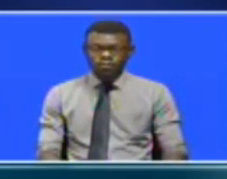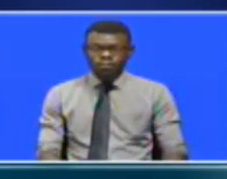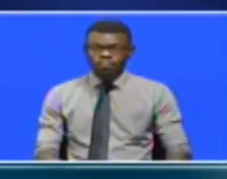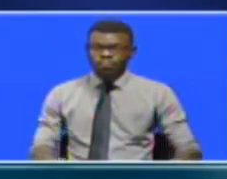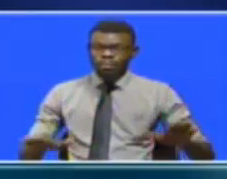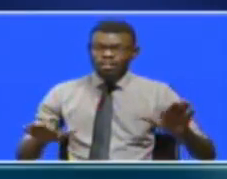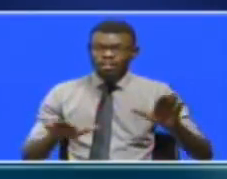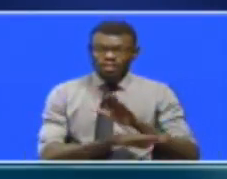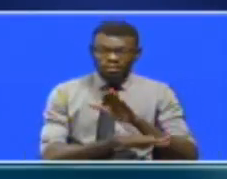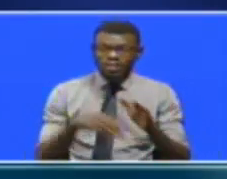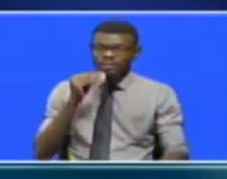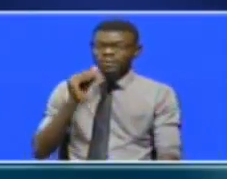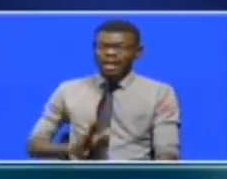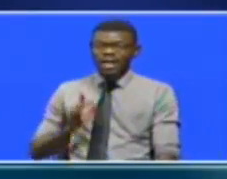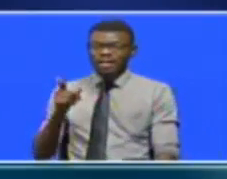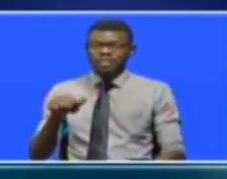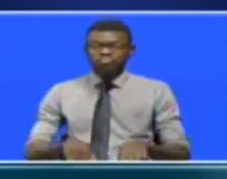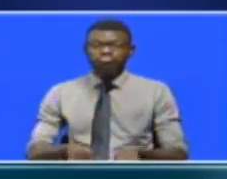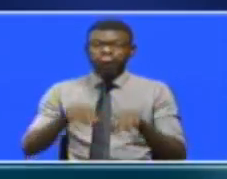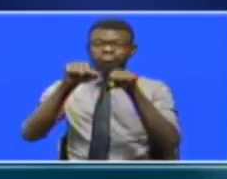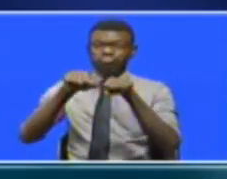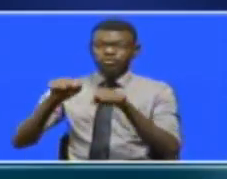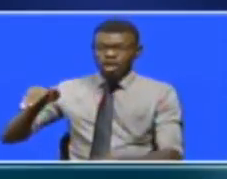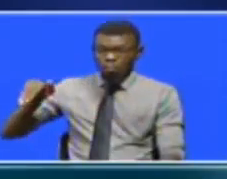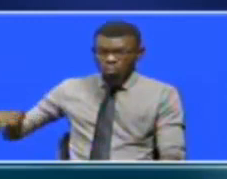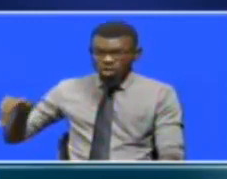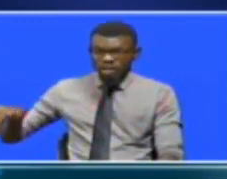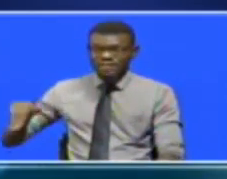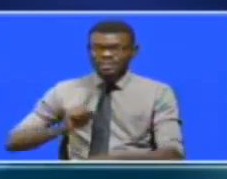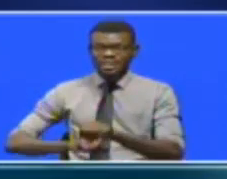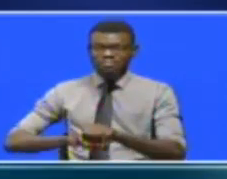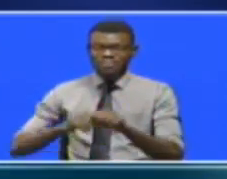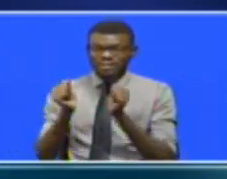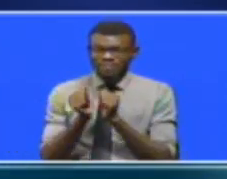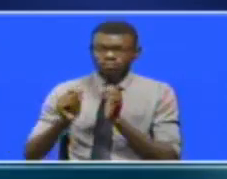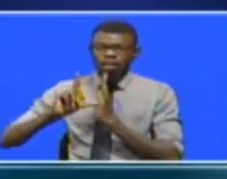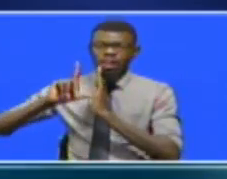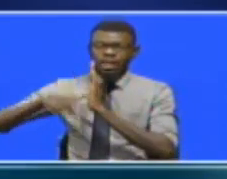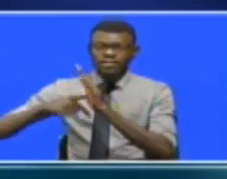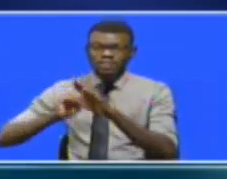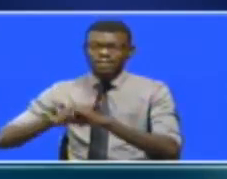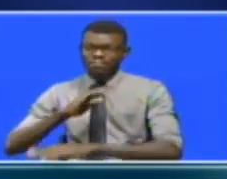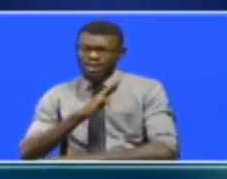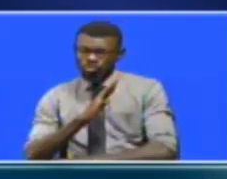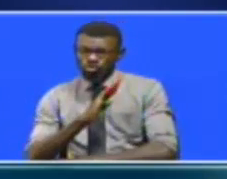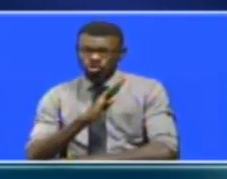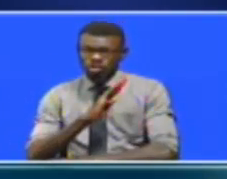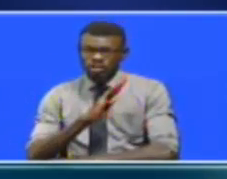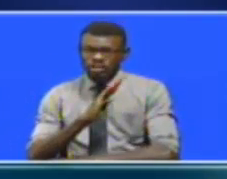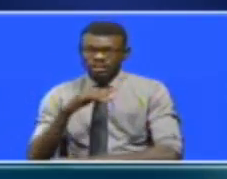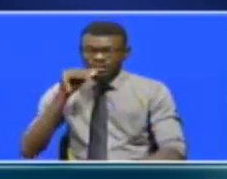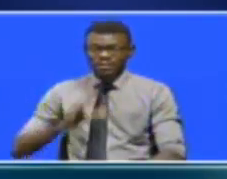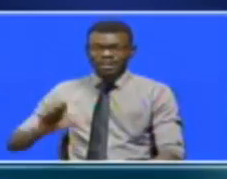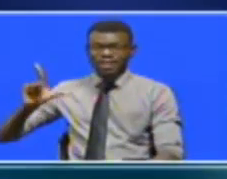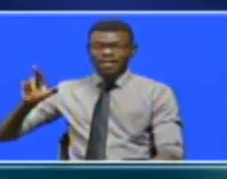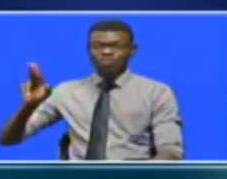Deputy Speaker Kithure Kindiki chaired the Senate's morning session that began at 10. A few minutes past noon, Speaker Kenneth Lusaka replaced